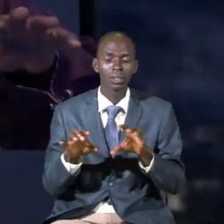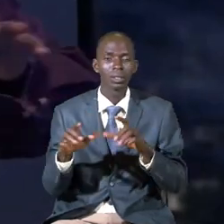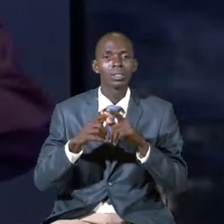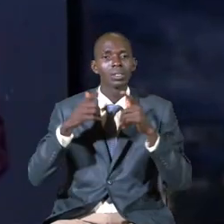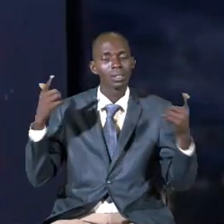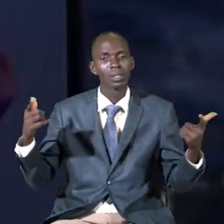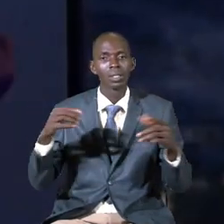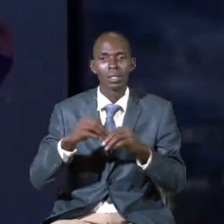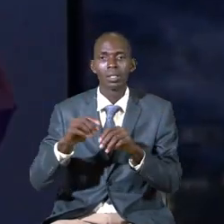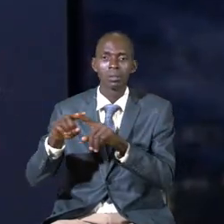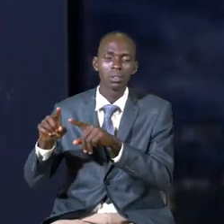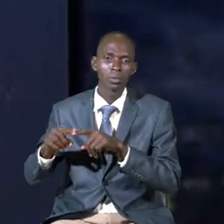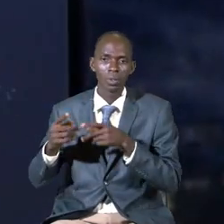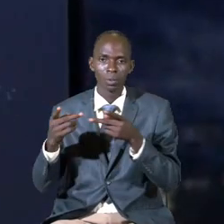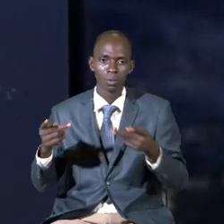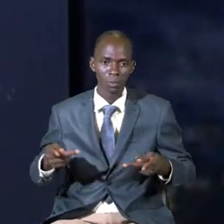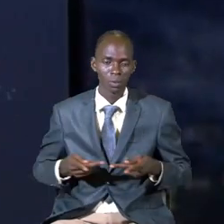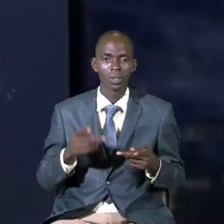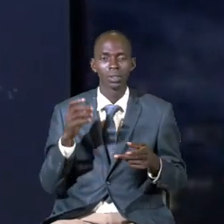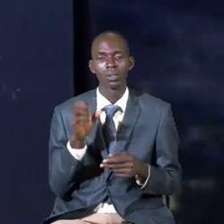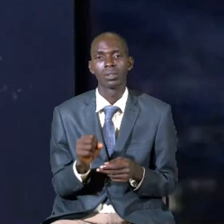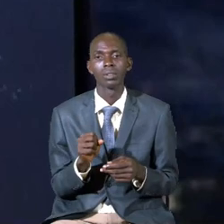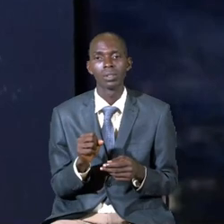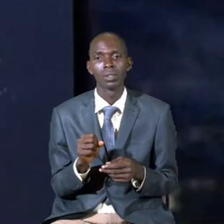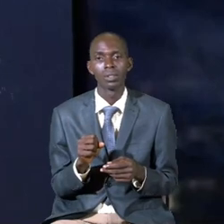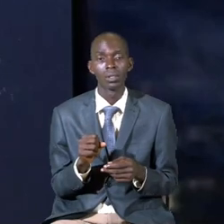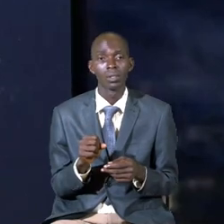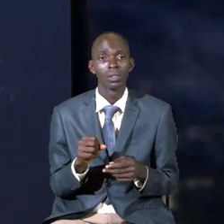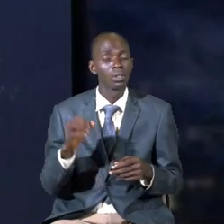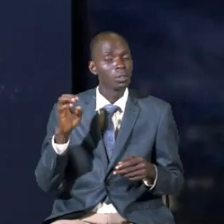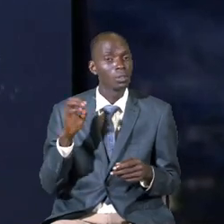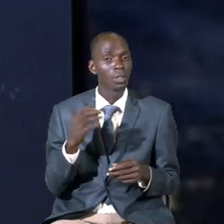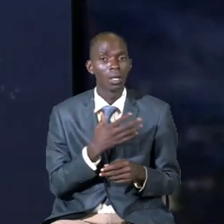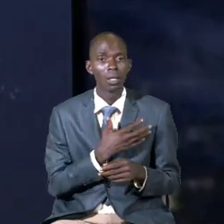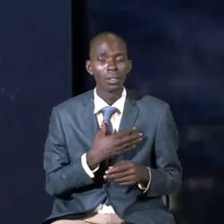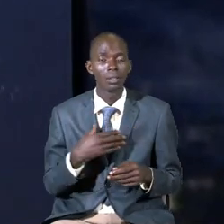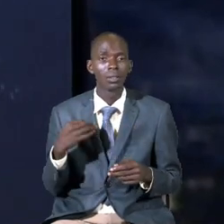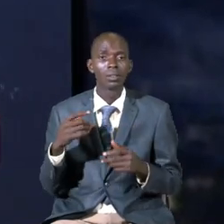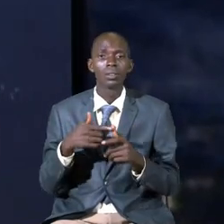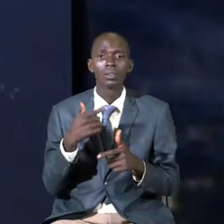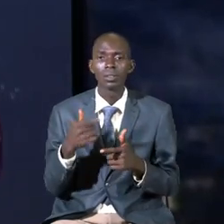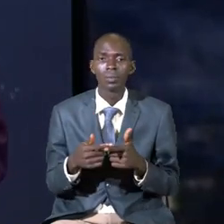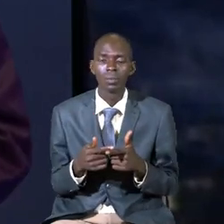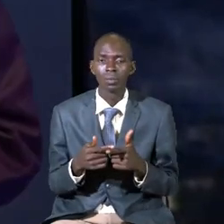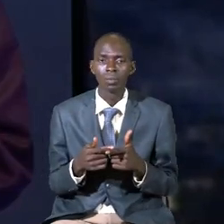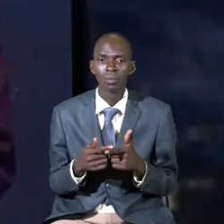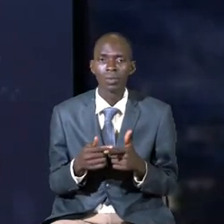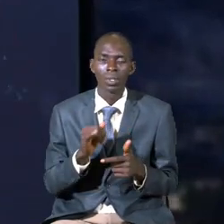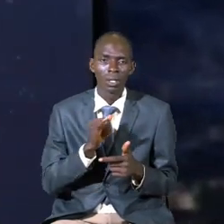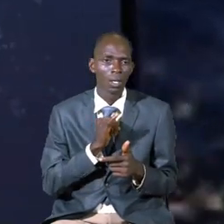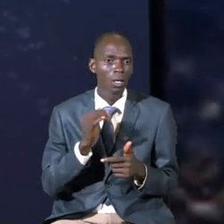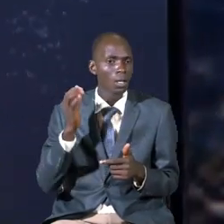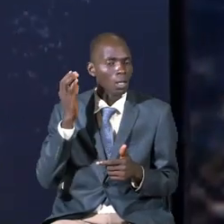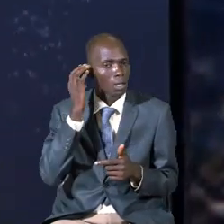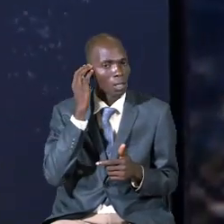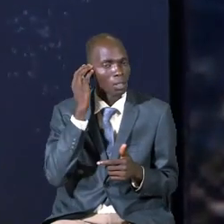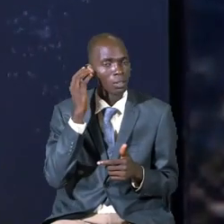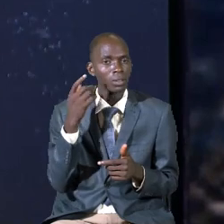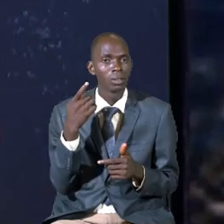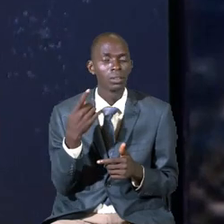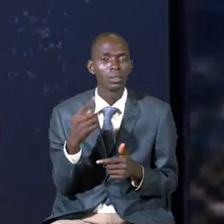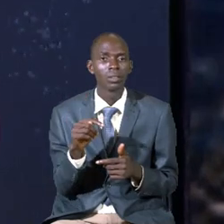those he had a distinction in the physics and then i heard the